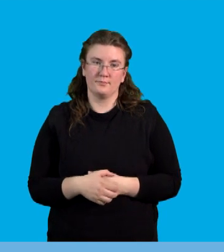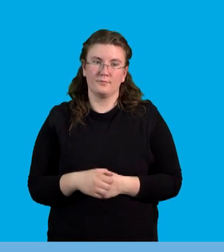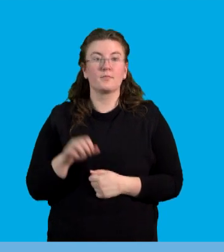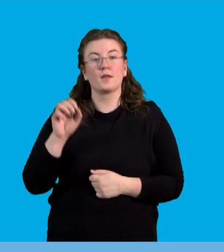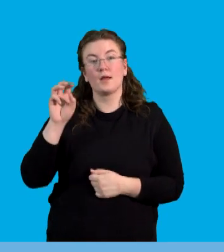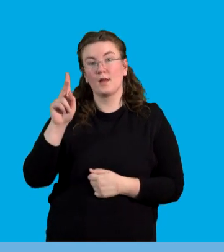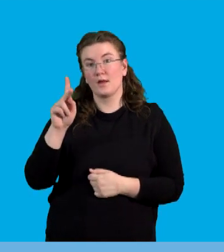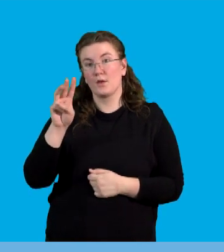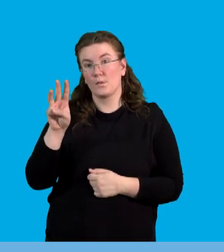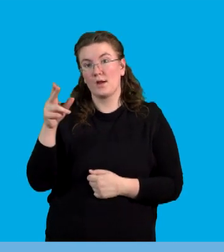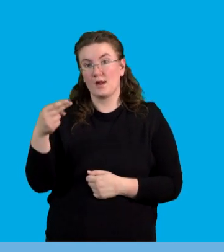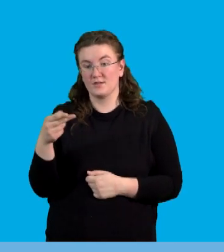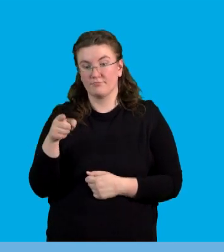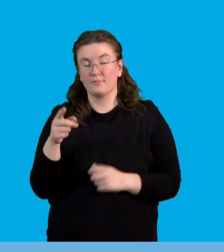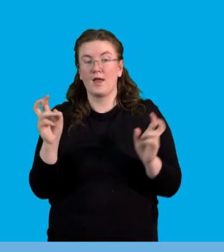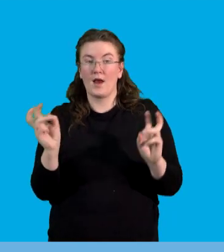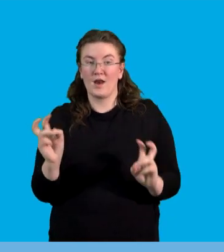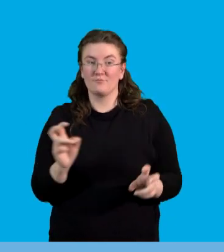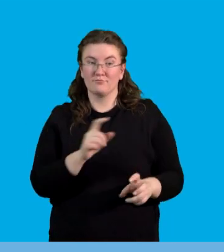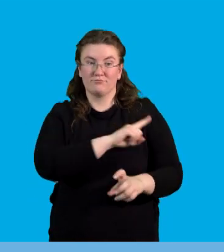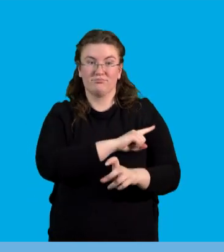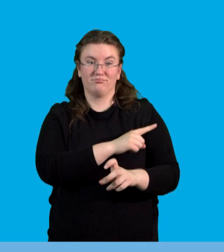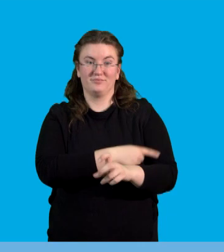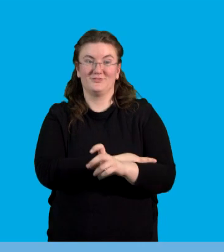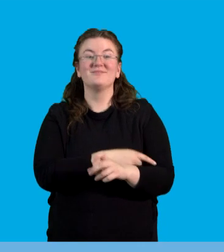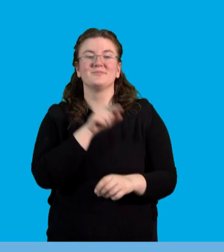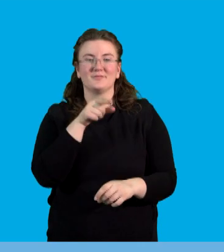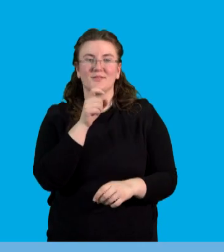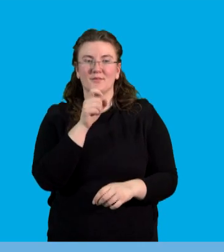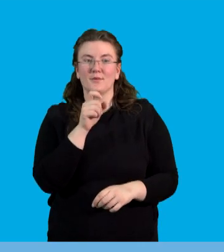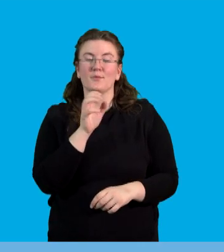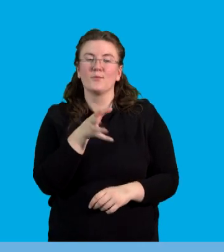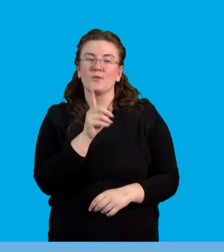So the kilowatt hours of electrical energy that we used is going to be